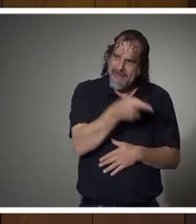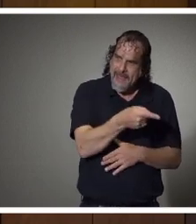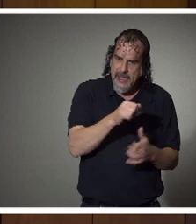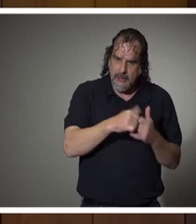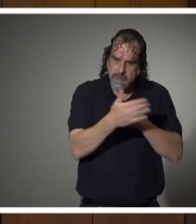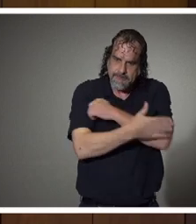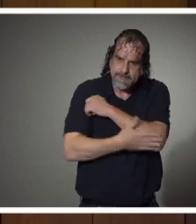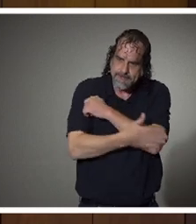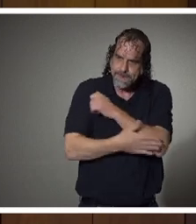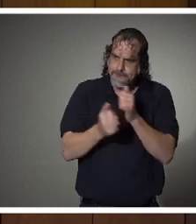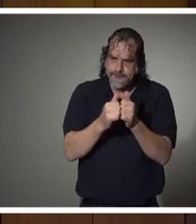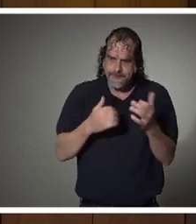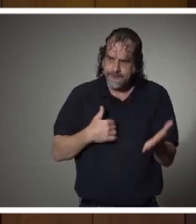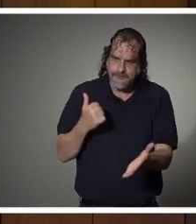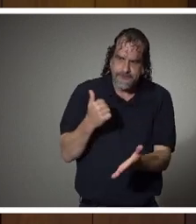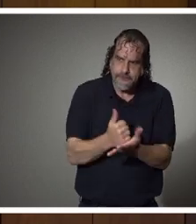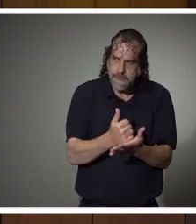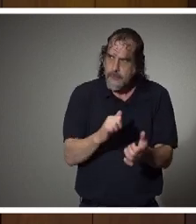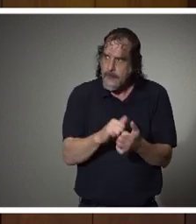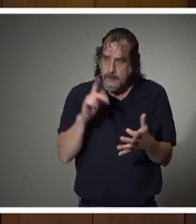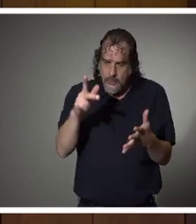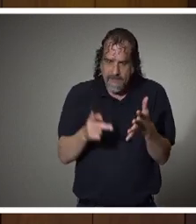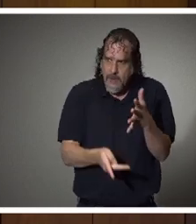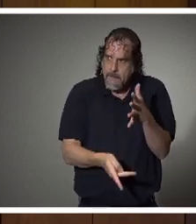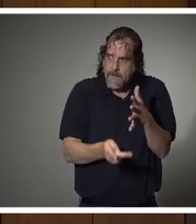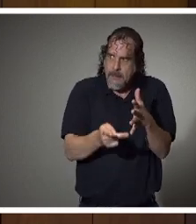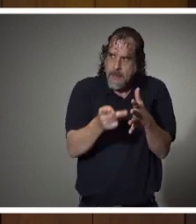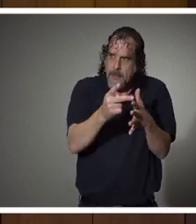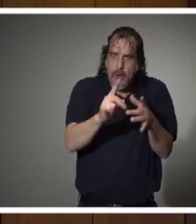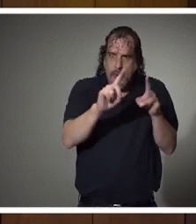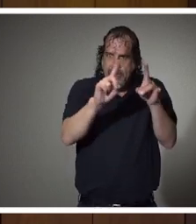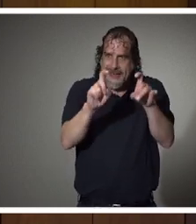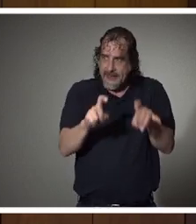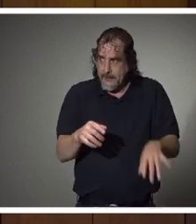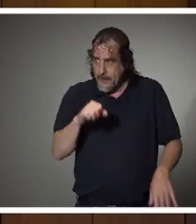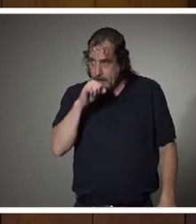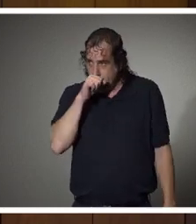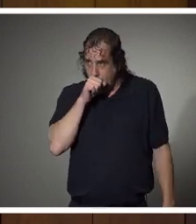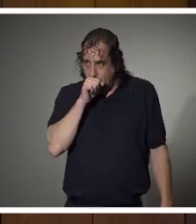then will there be priority testing